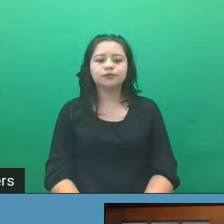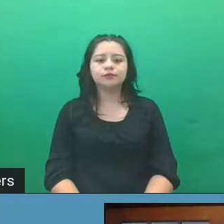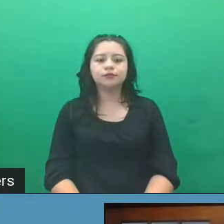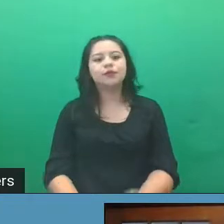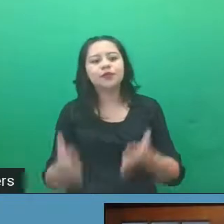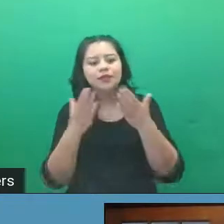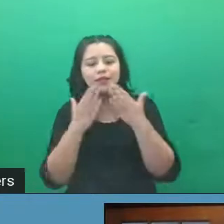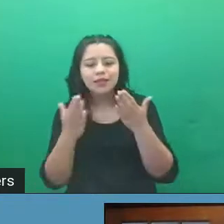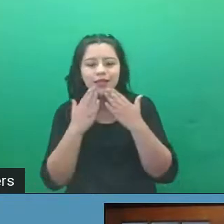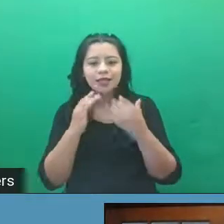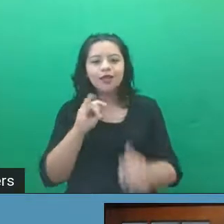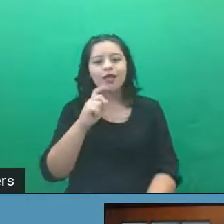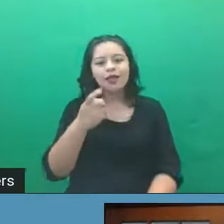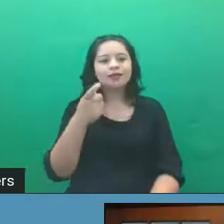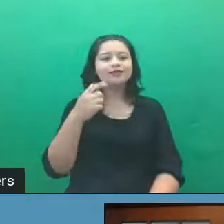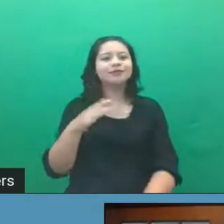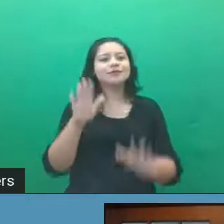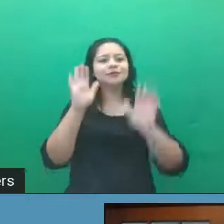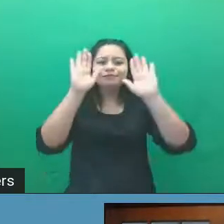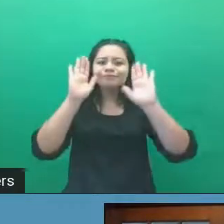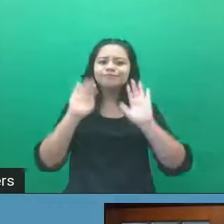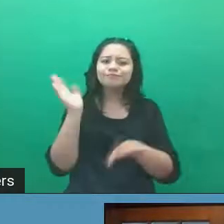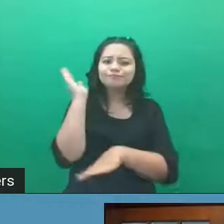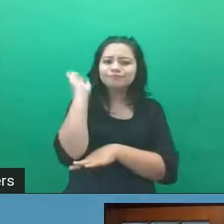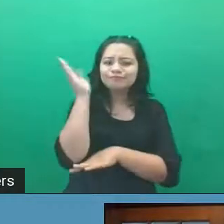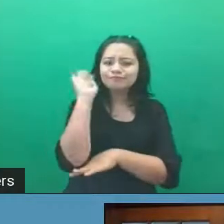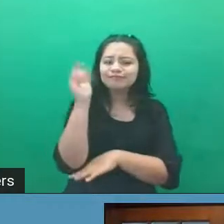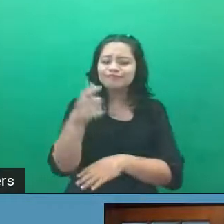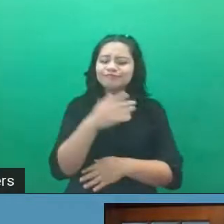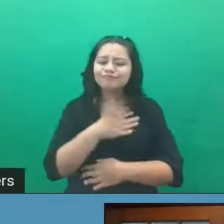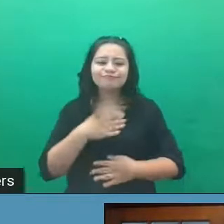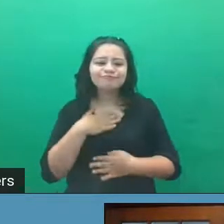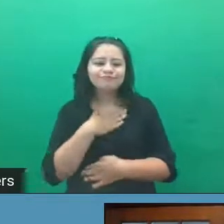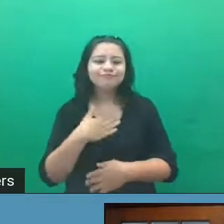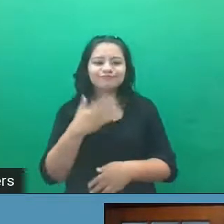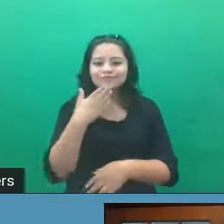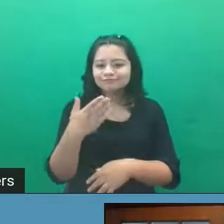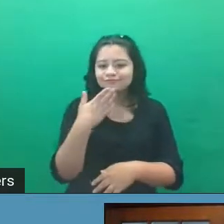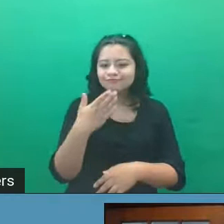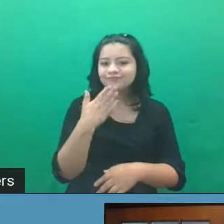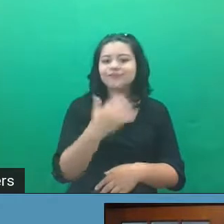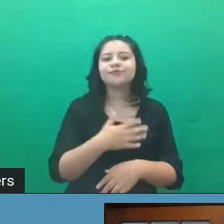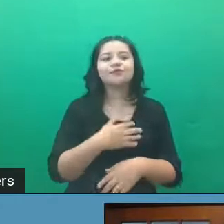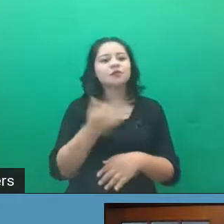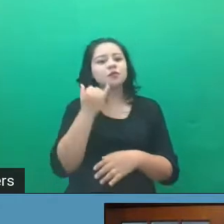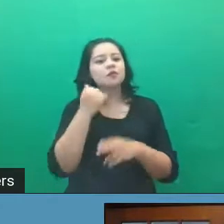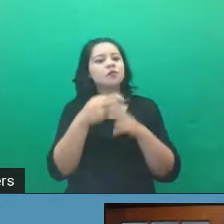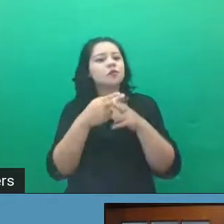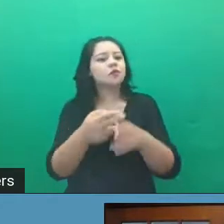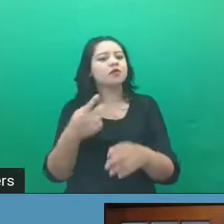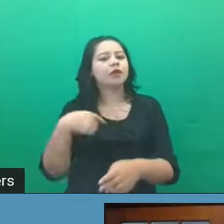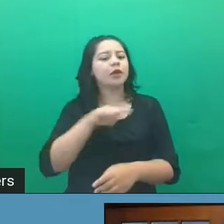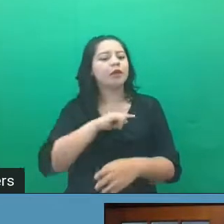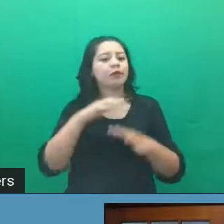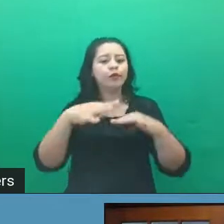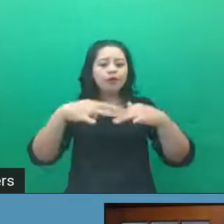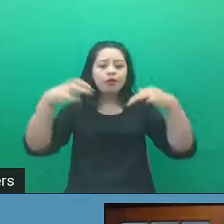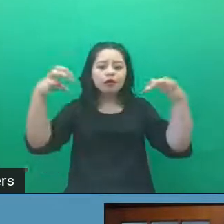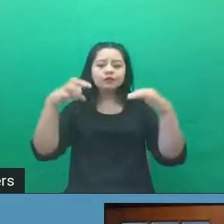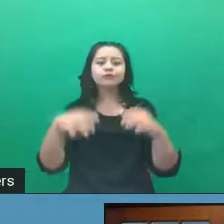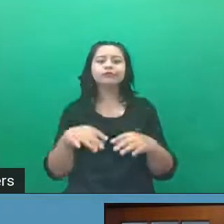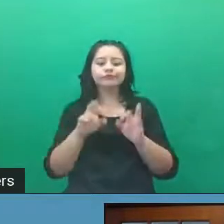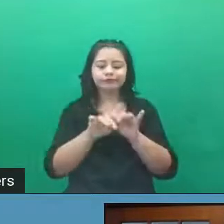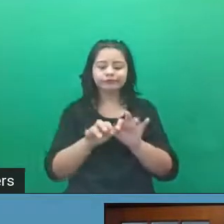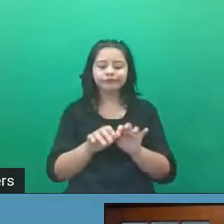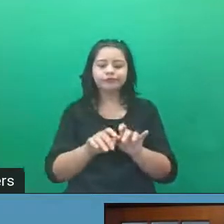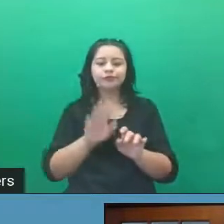Well, thank you, Alex. It was a terrific presentation. Appreciate it. Let's call on our attendees to submit your questions